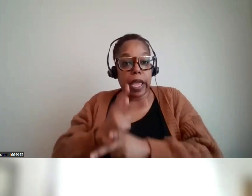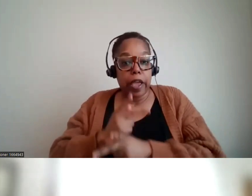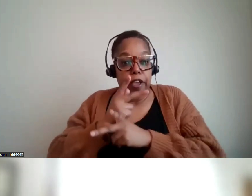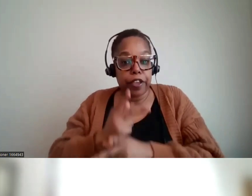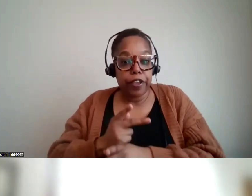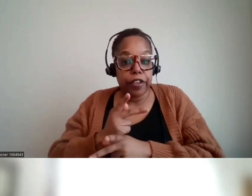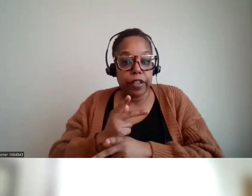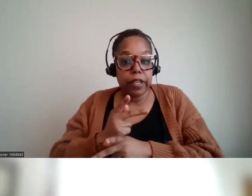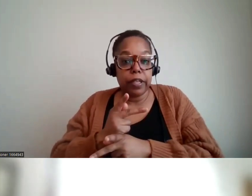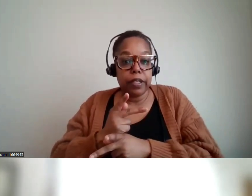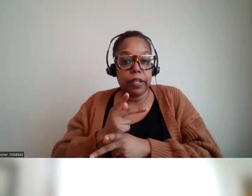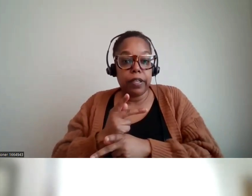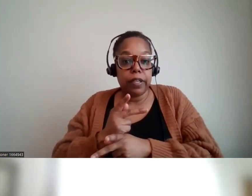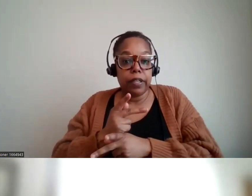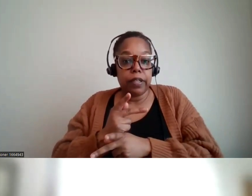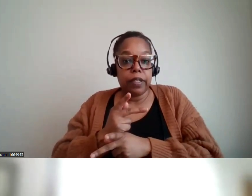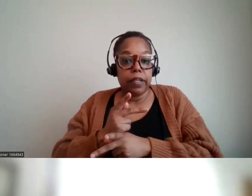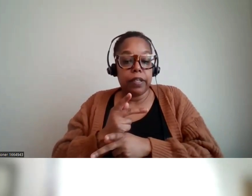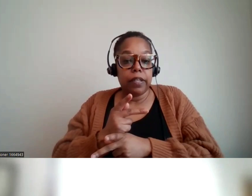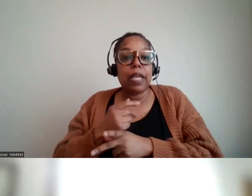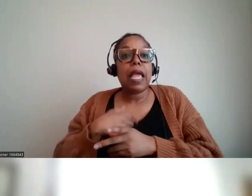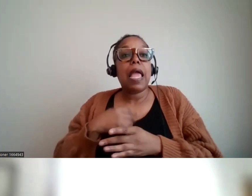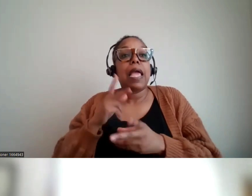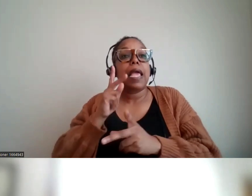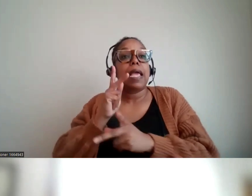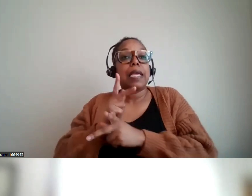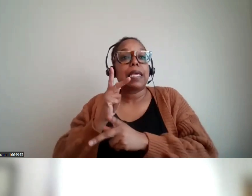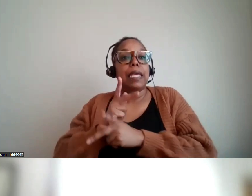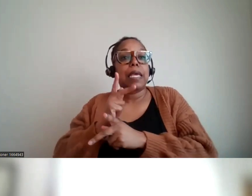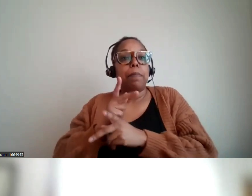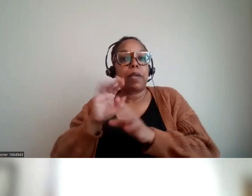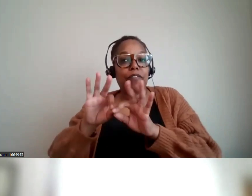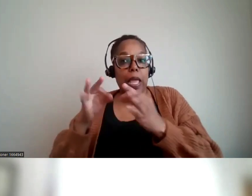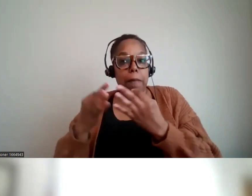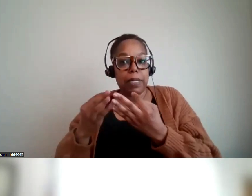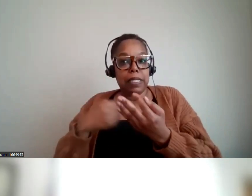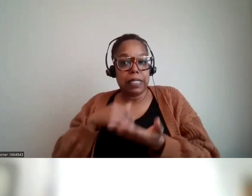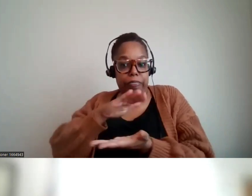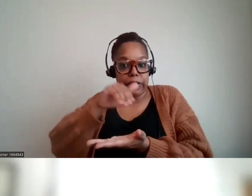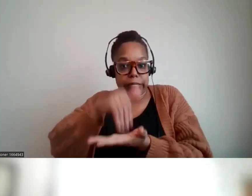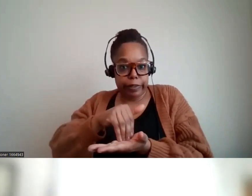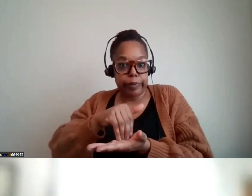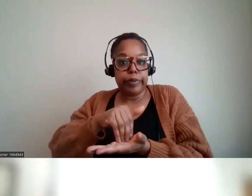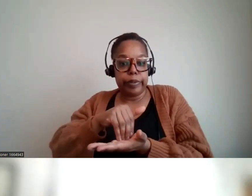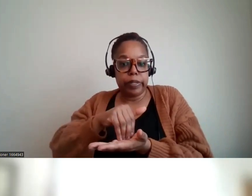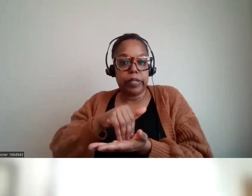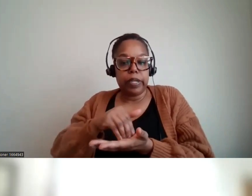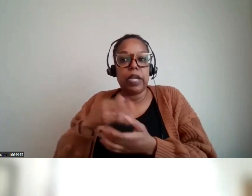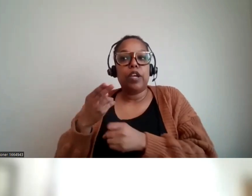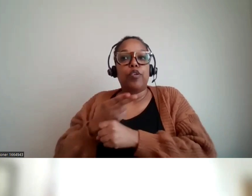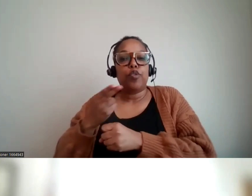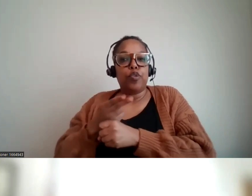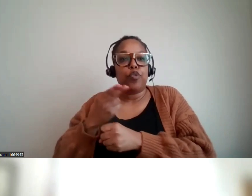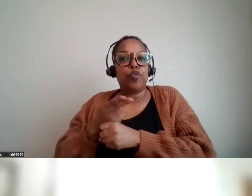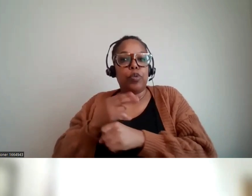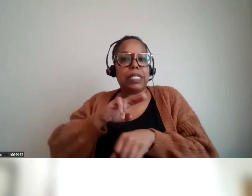a unique, keeping families at the center of their care, and using natural and informal supports. I